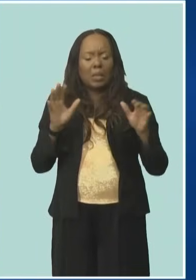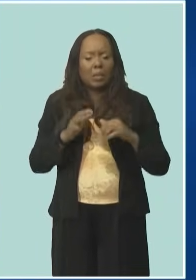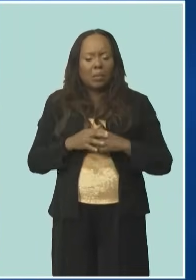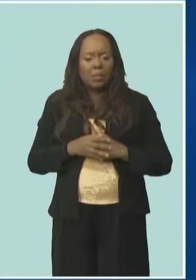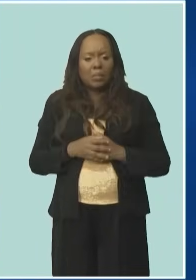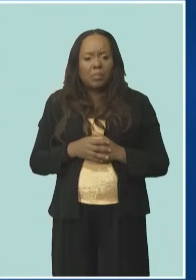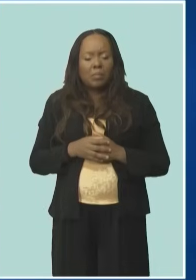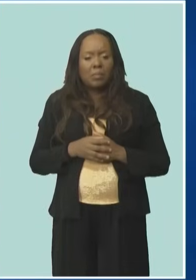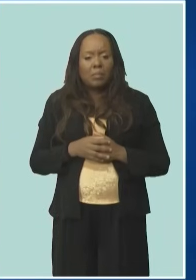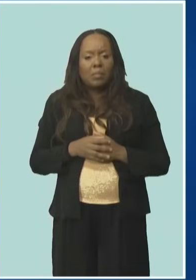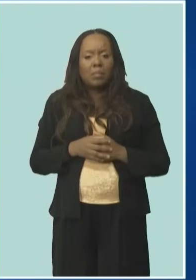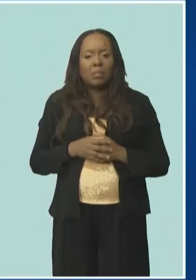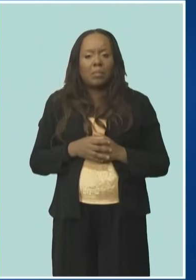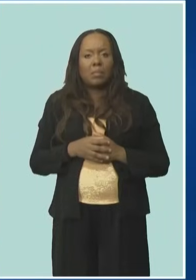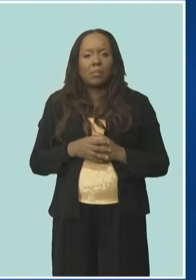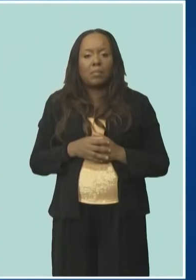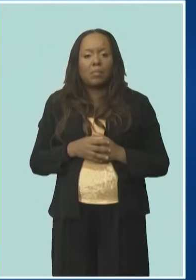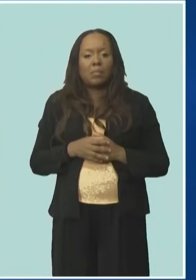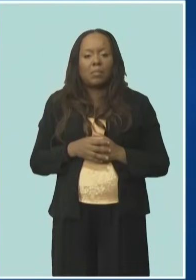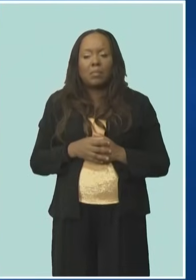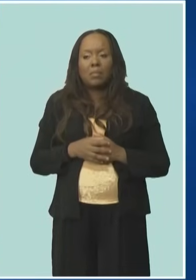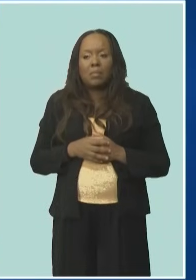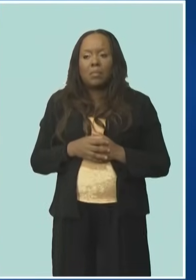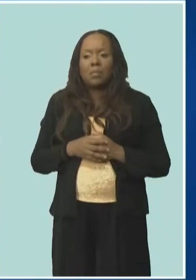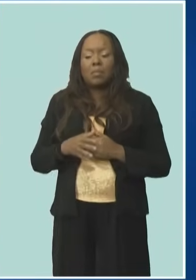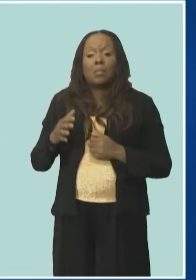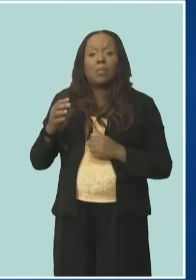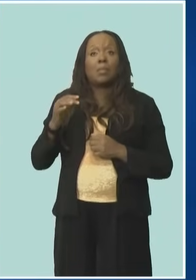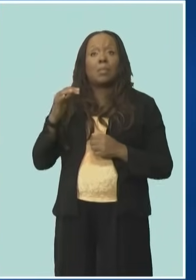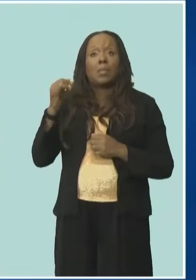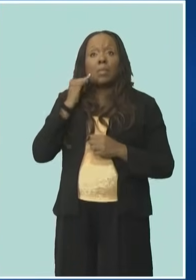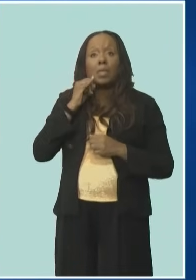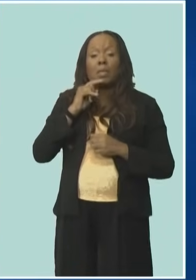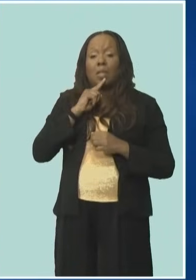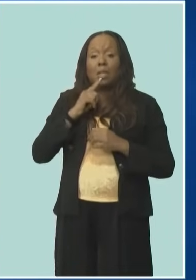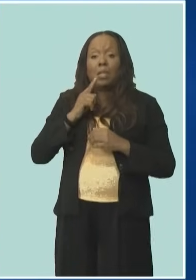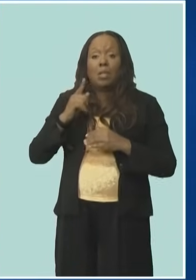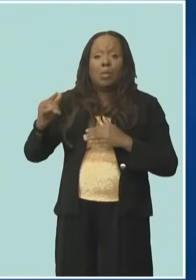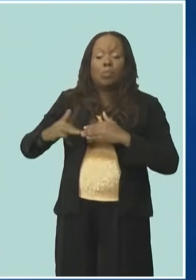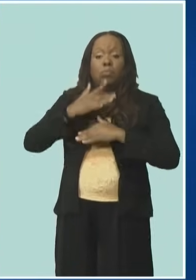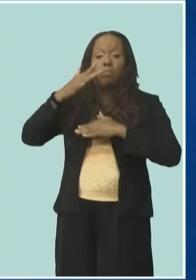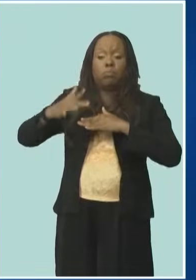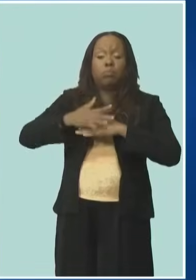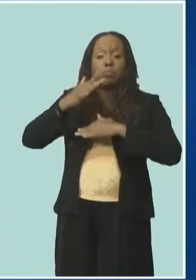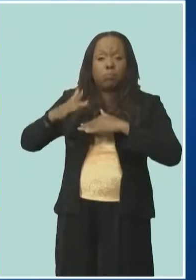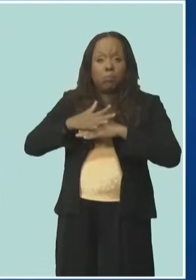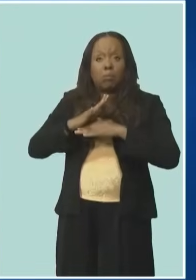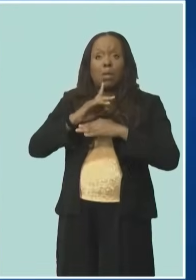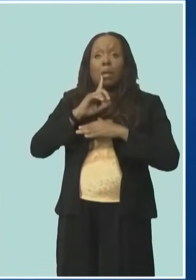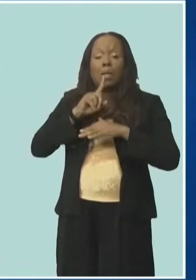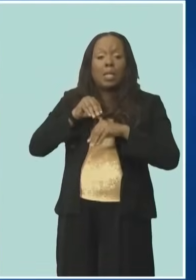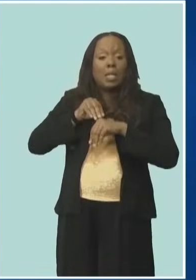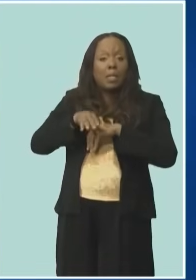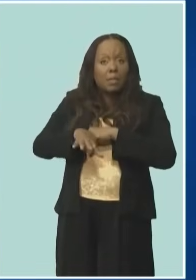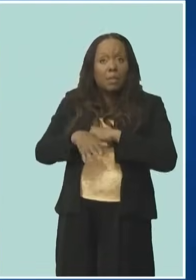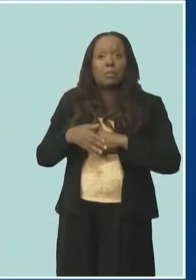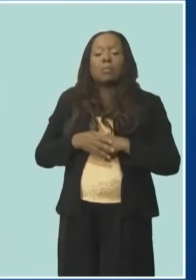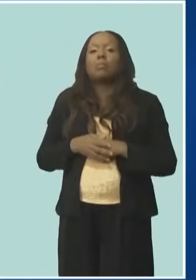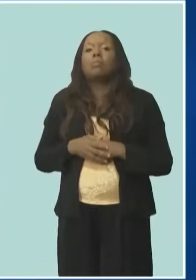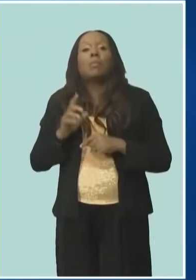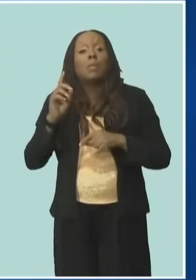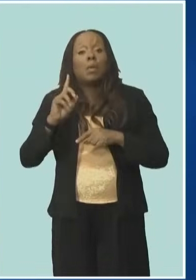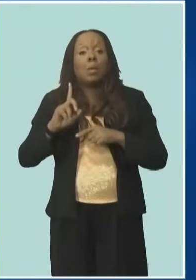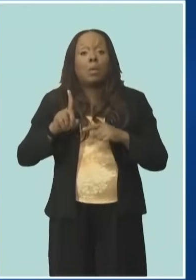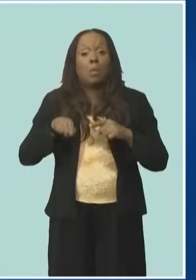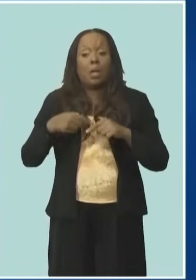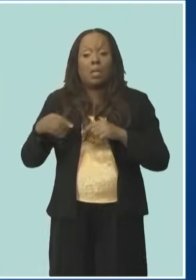Probably be more influenced by the tide influence than the moonlight itself. Hermit crabs return to land after